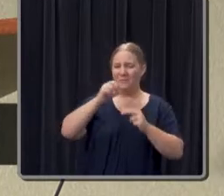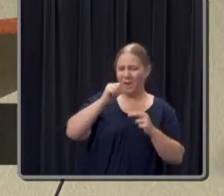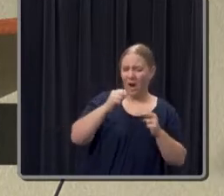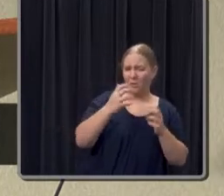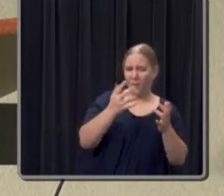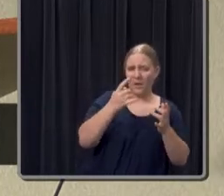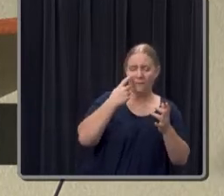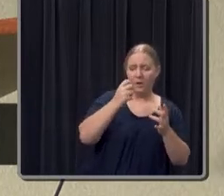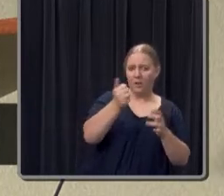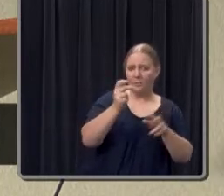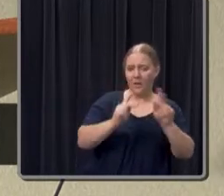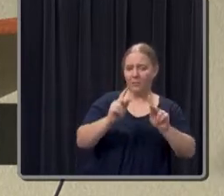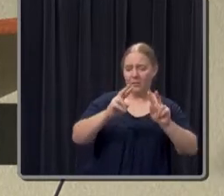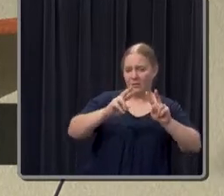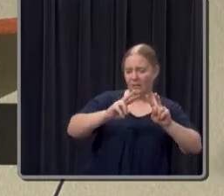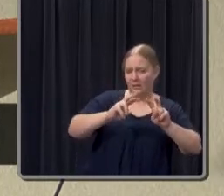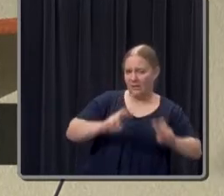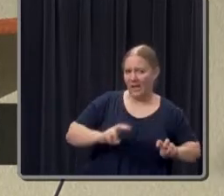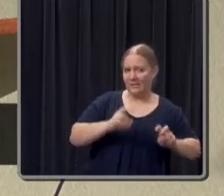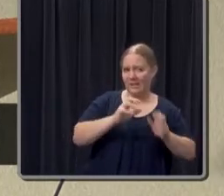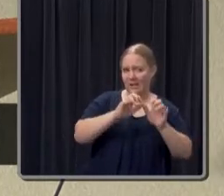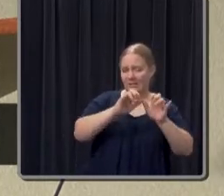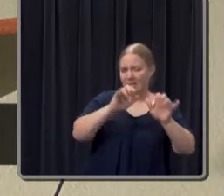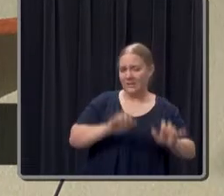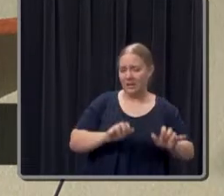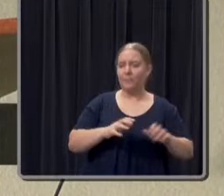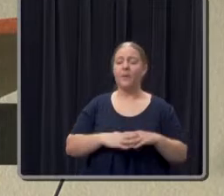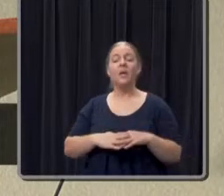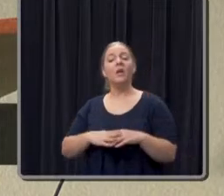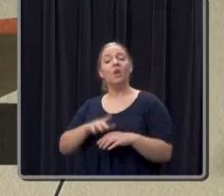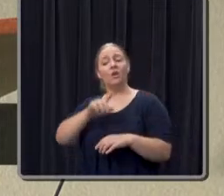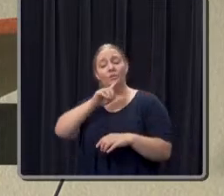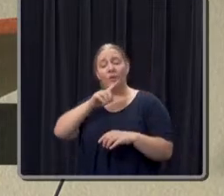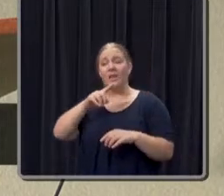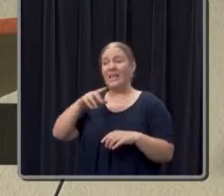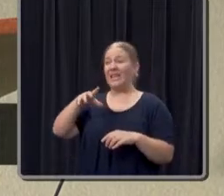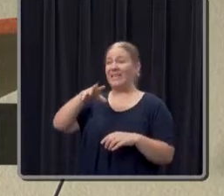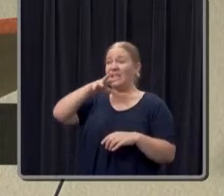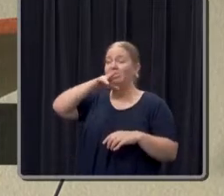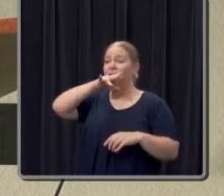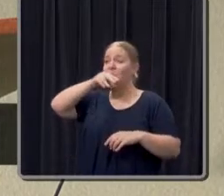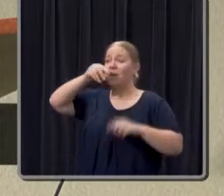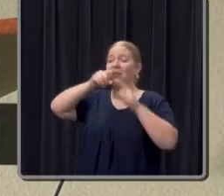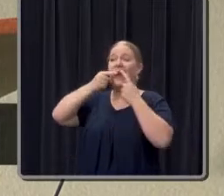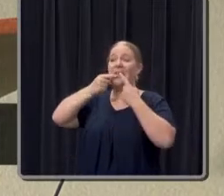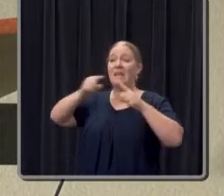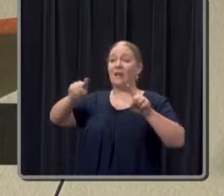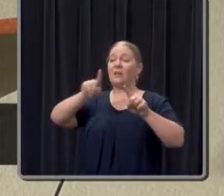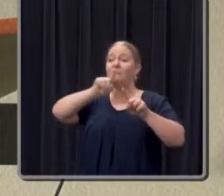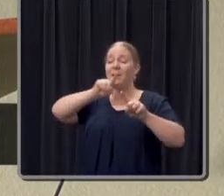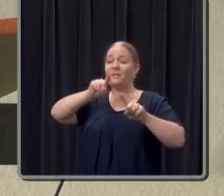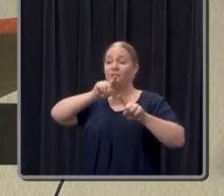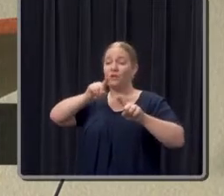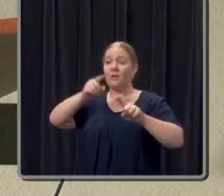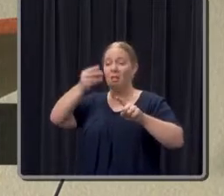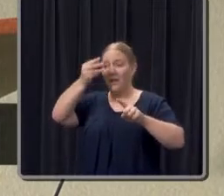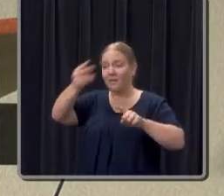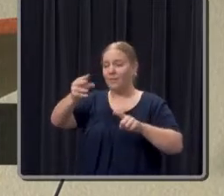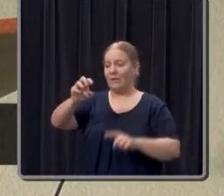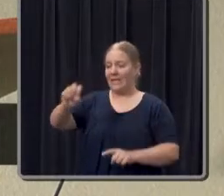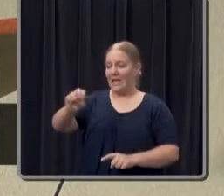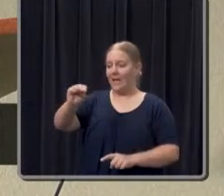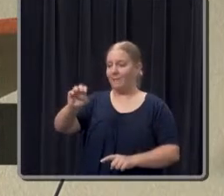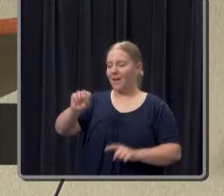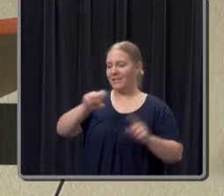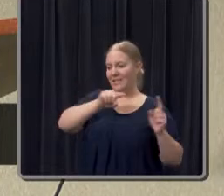to assess the situation. A definite audible response would be necessary over the speakers to be assured that EMS is coming. Since the badges do not